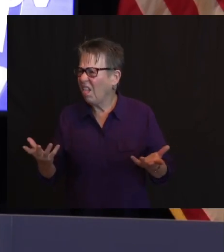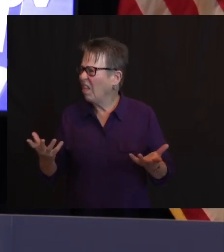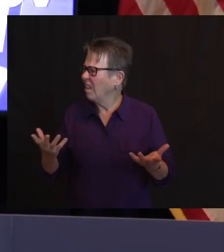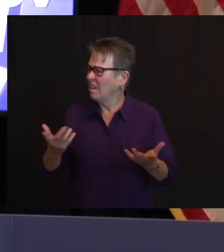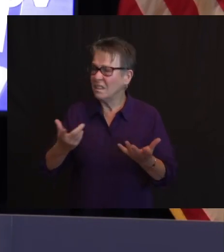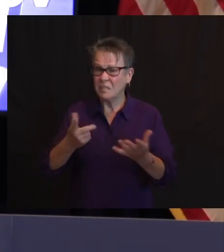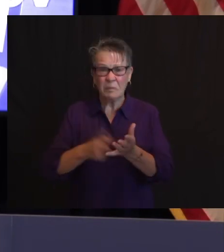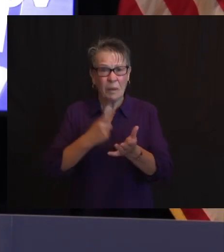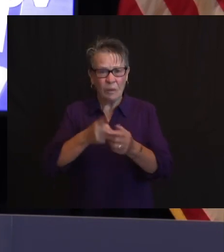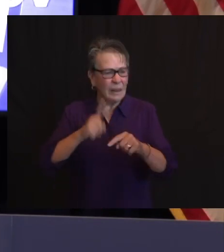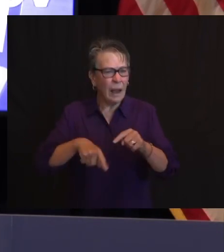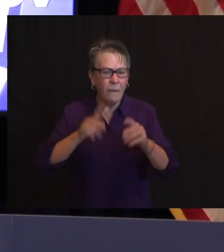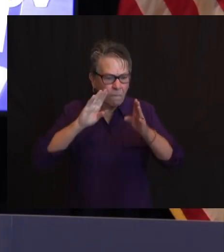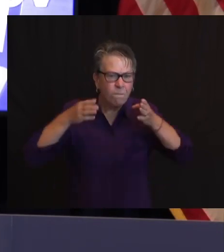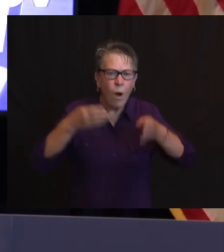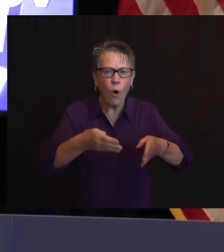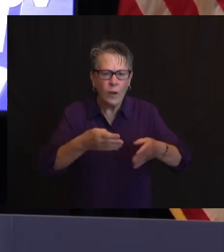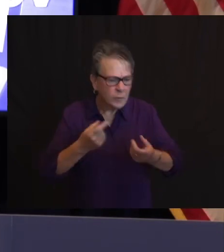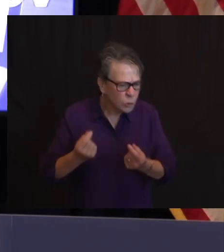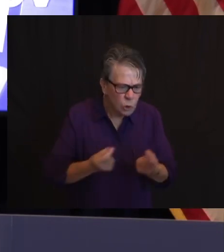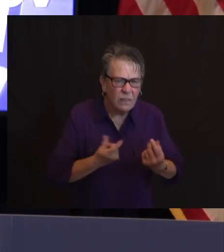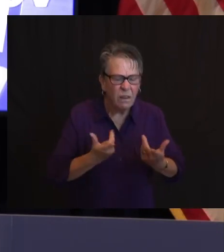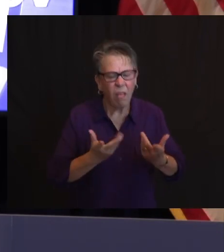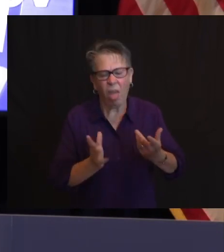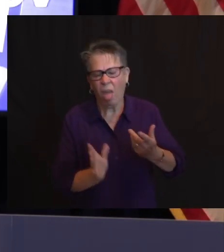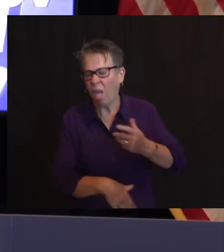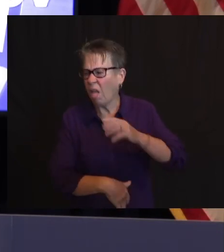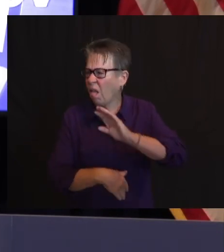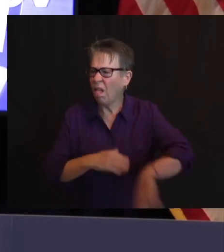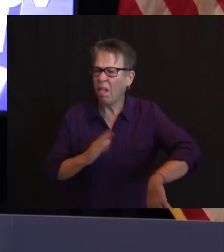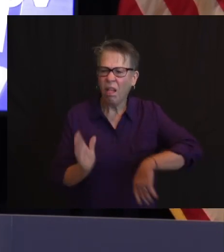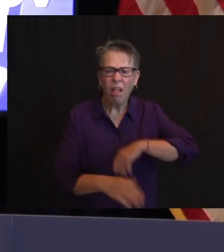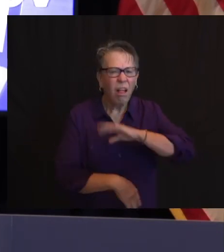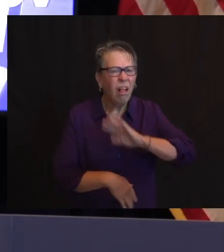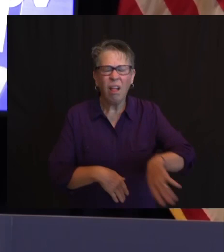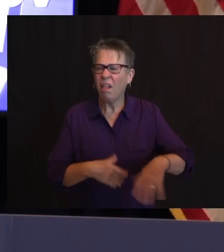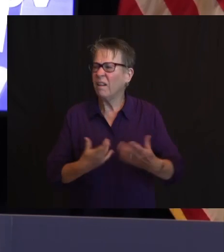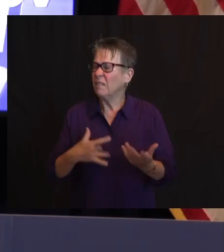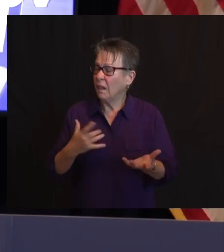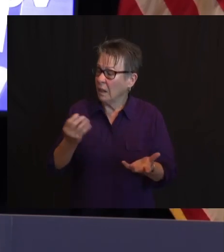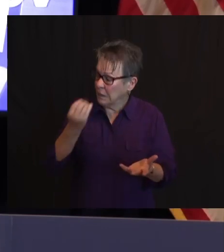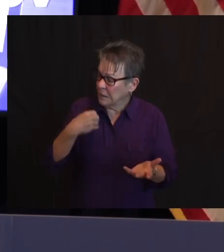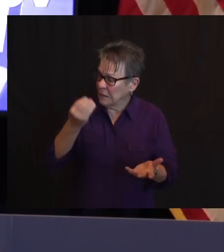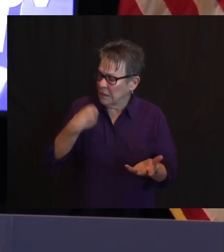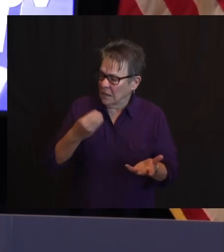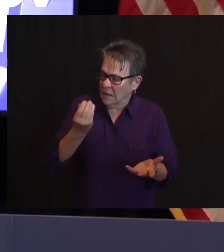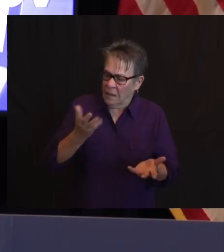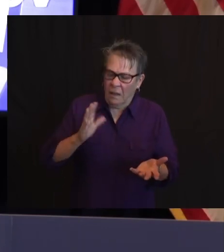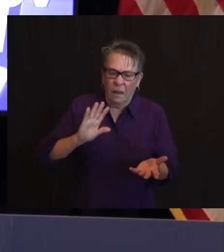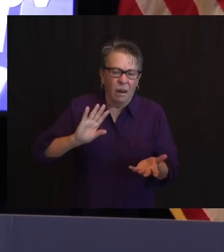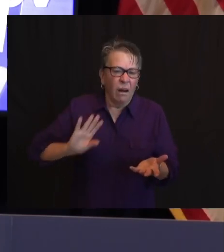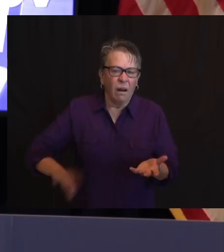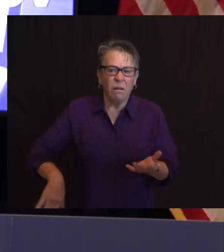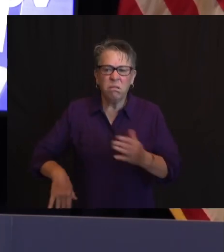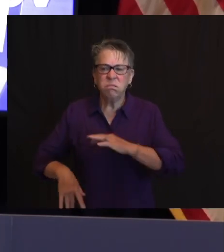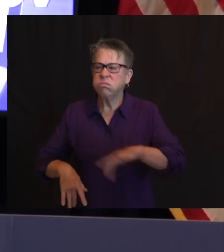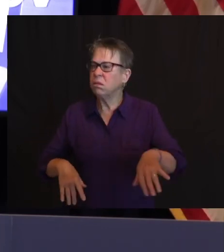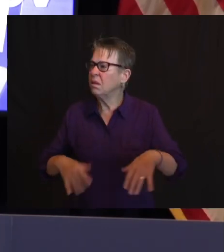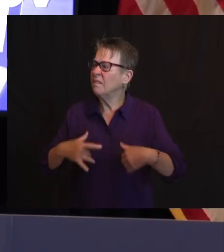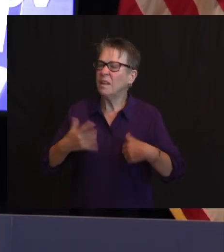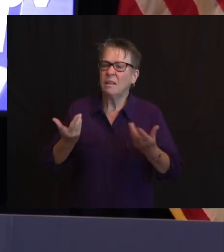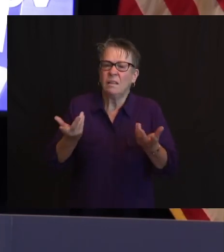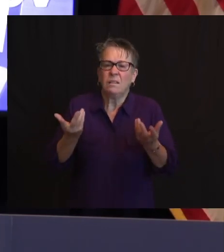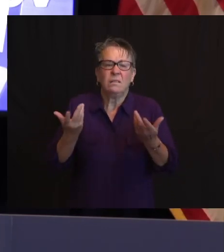or more than usual, or lack motivation and become withdrawn. While we may be feeling burned out, it's